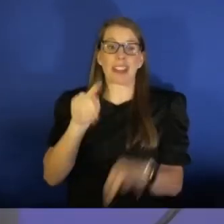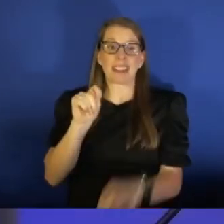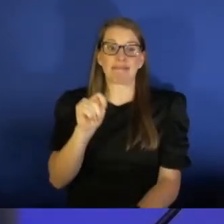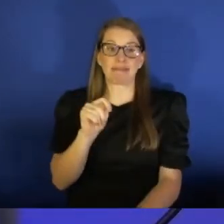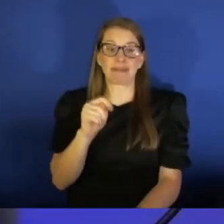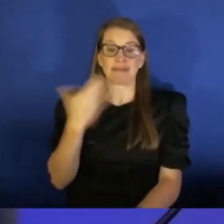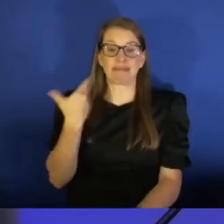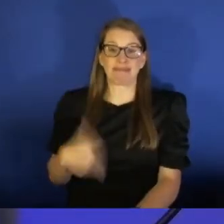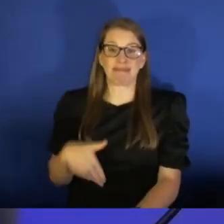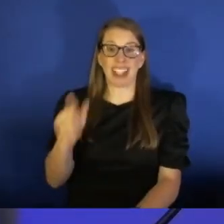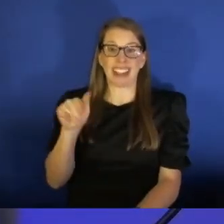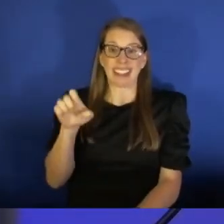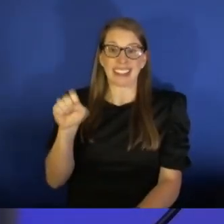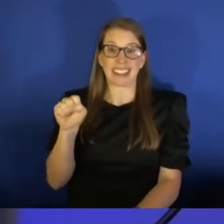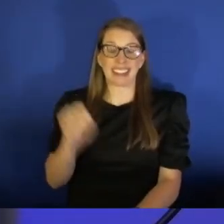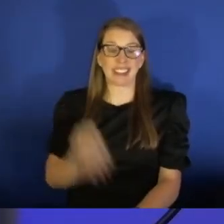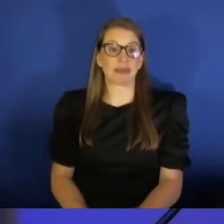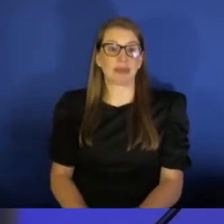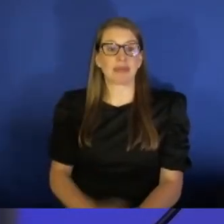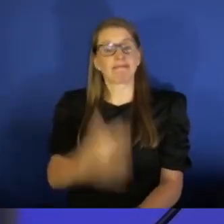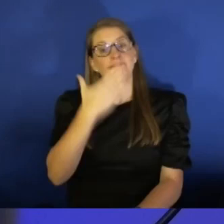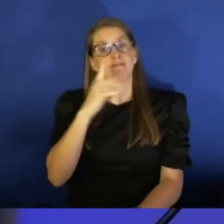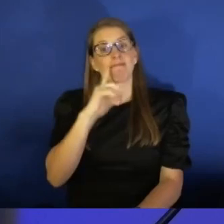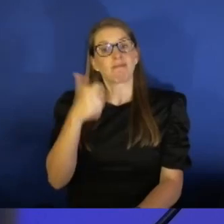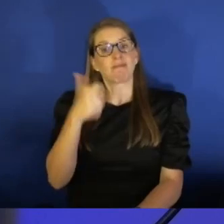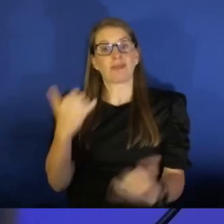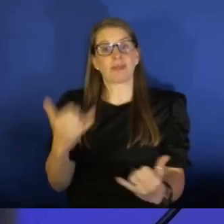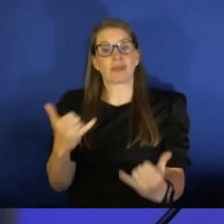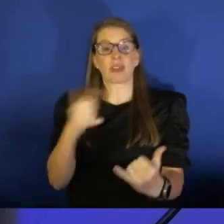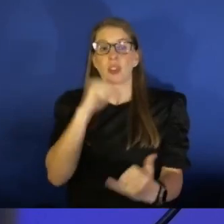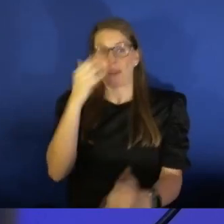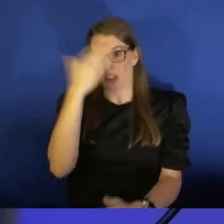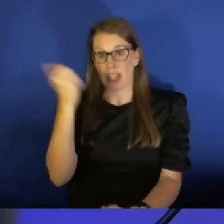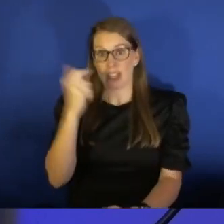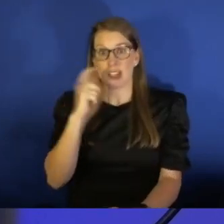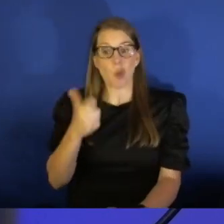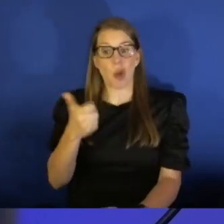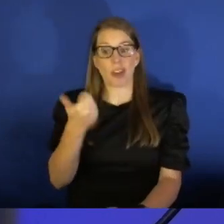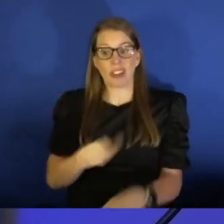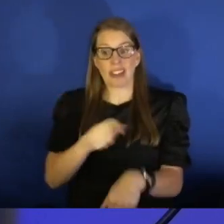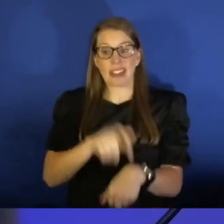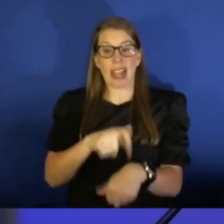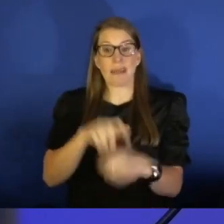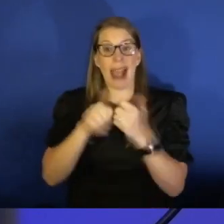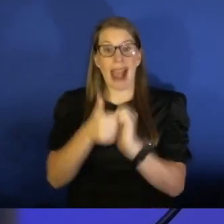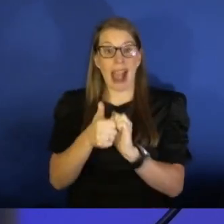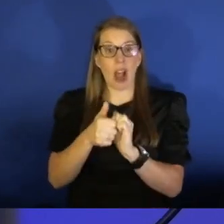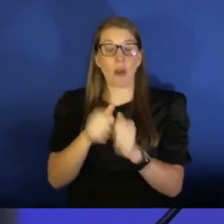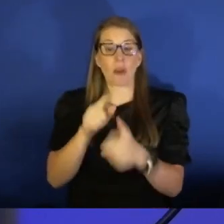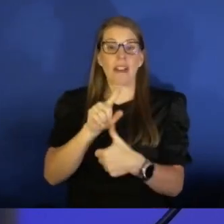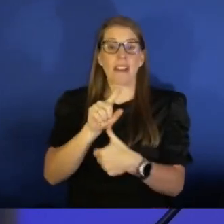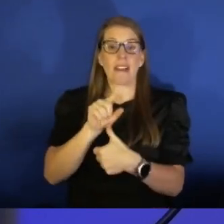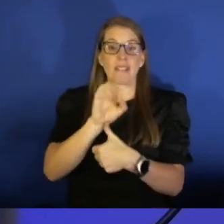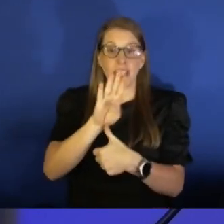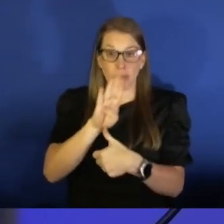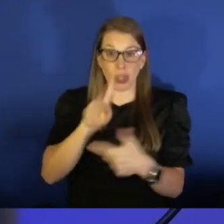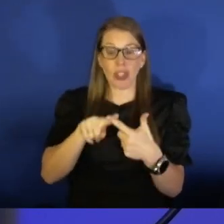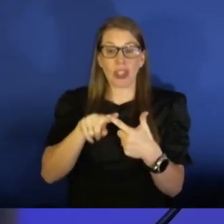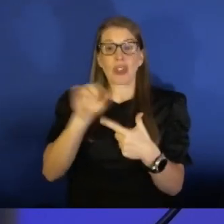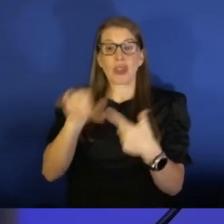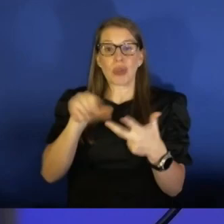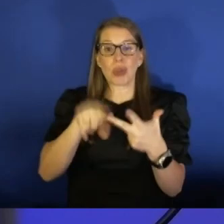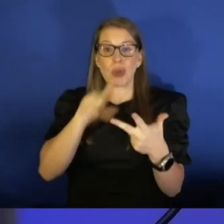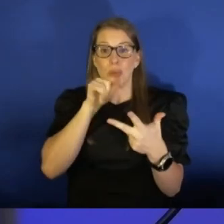Cid. And thank you all for being with us today. Don't forget you can catch our shows anytime by logging back on to Facebook, YouTube, and our Twitter pages. Have a